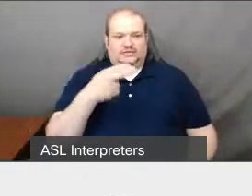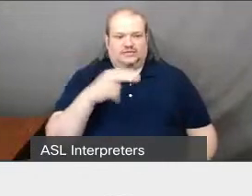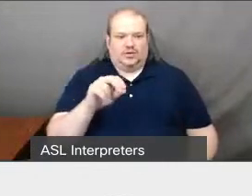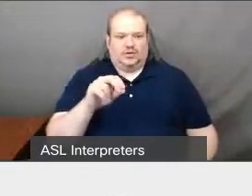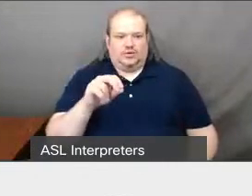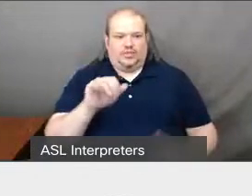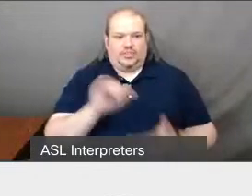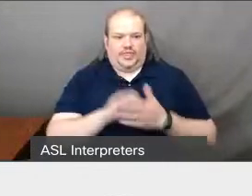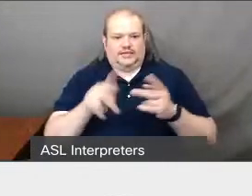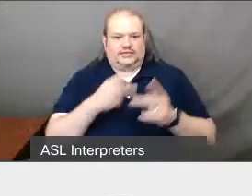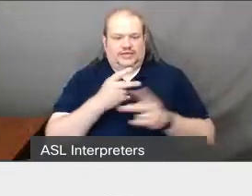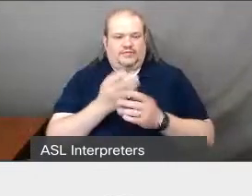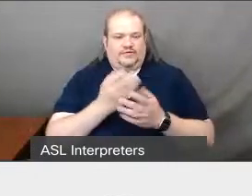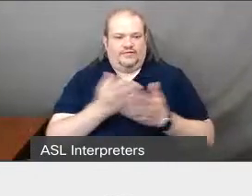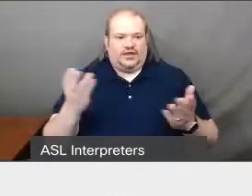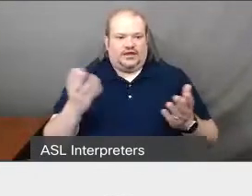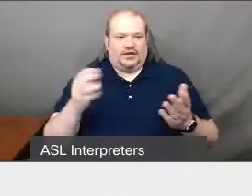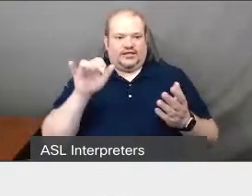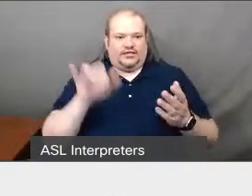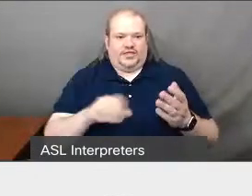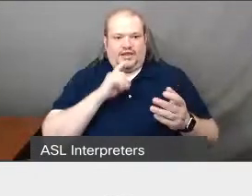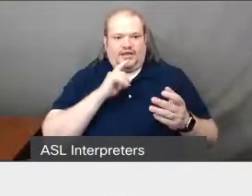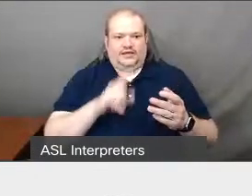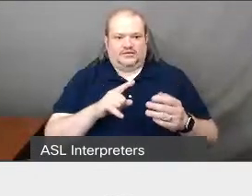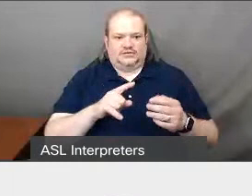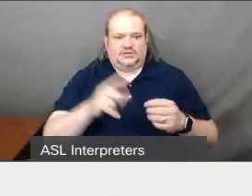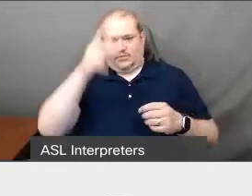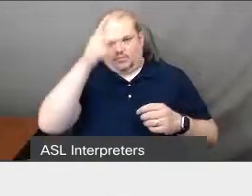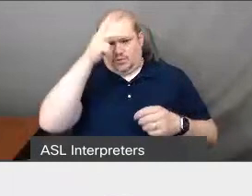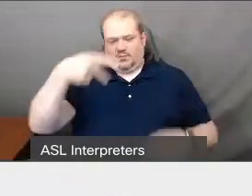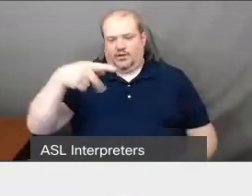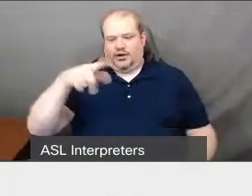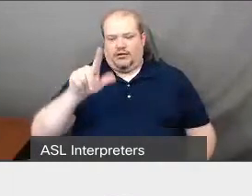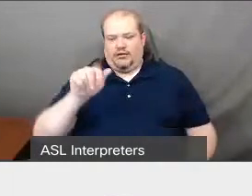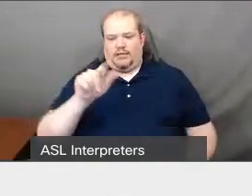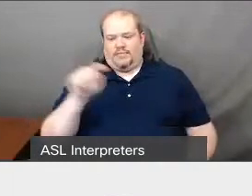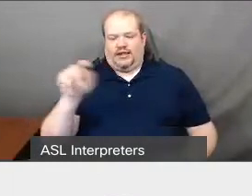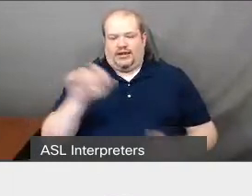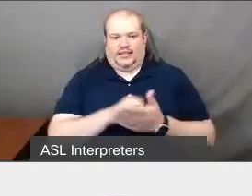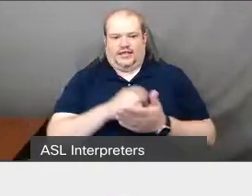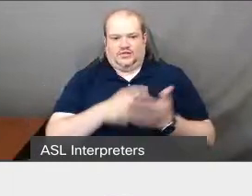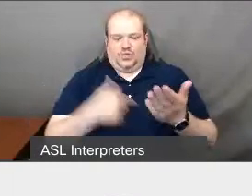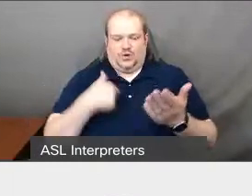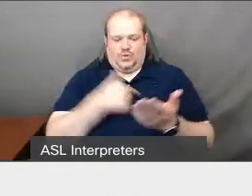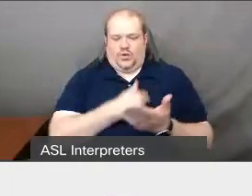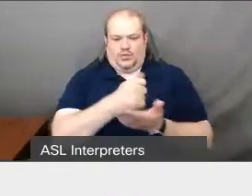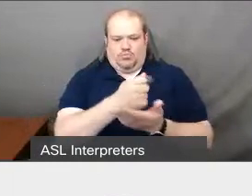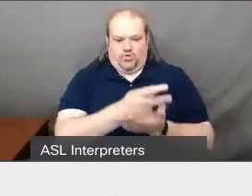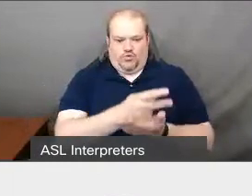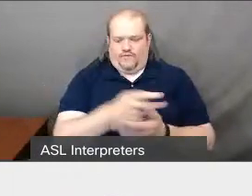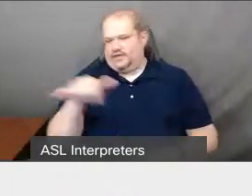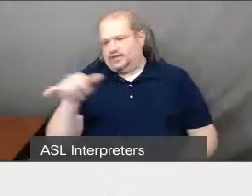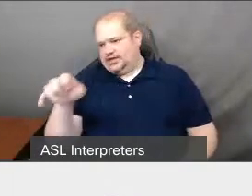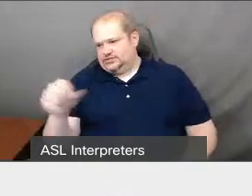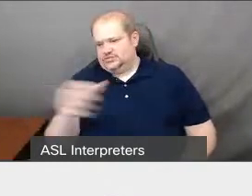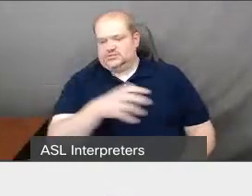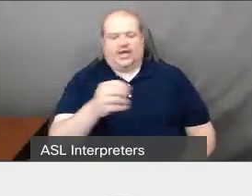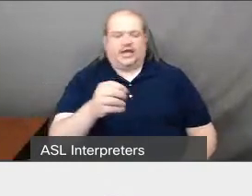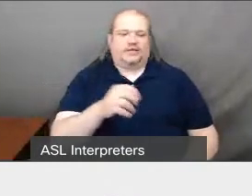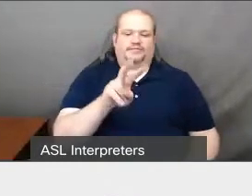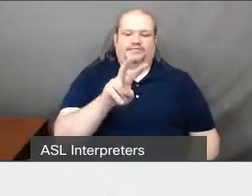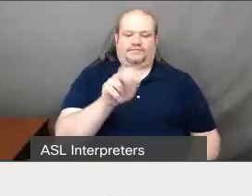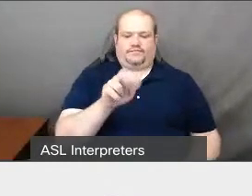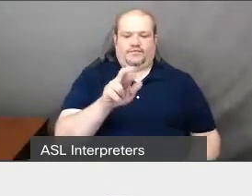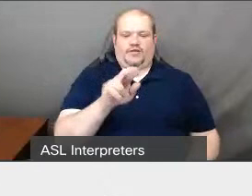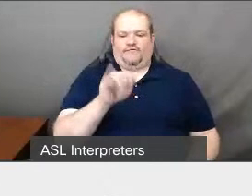type of thing. This is a preliminary plat, right? That's what we're approving. Right. And the variances that